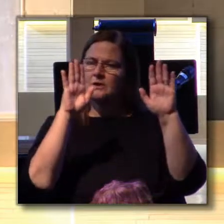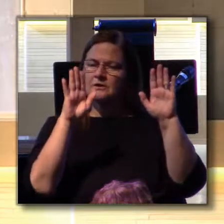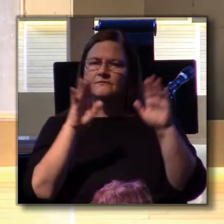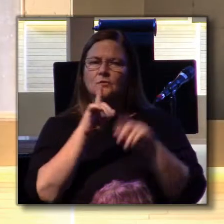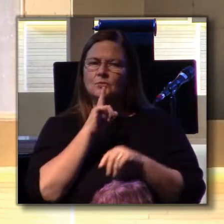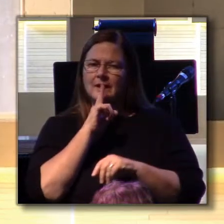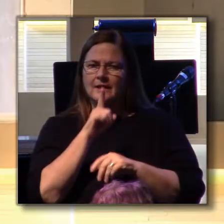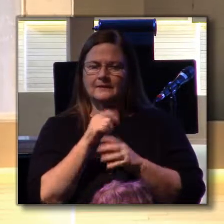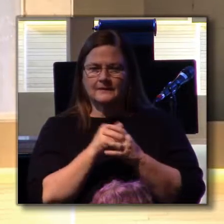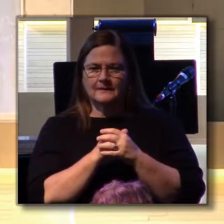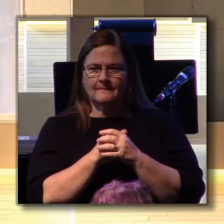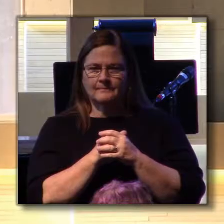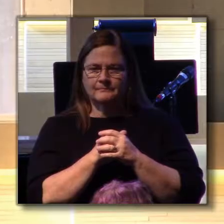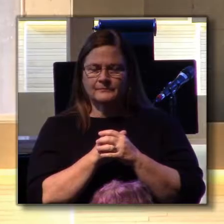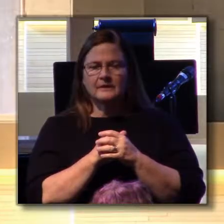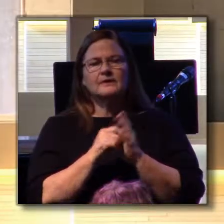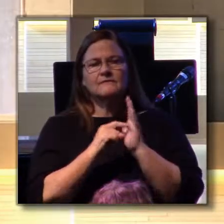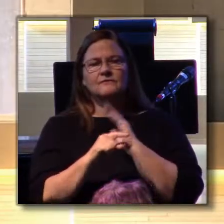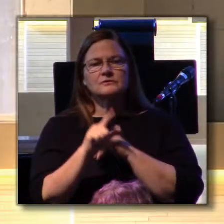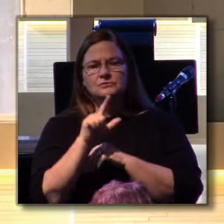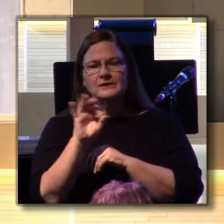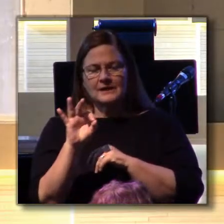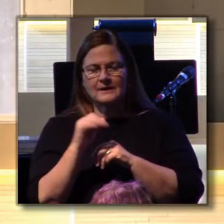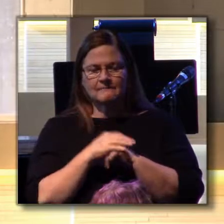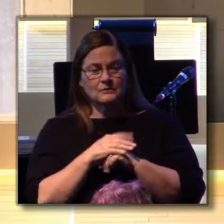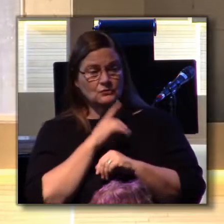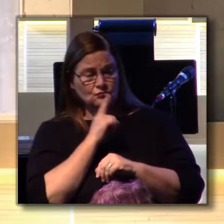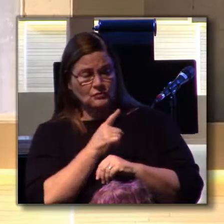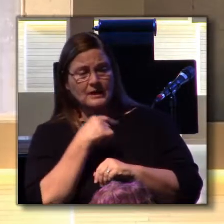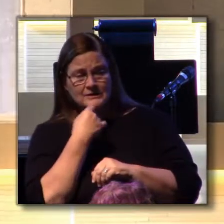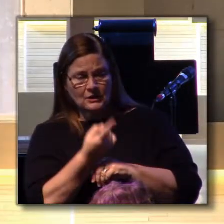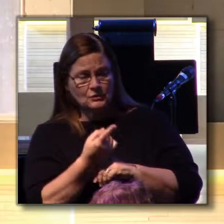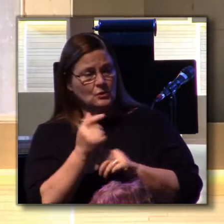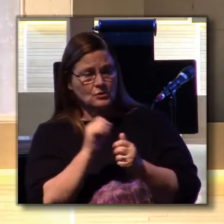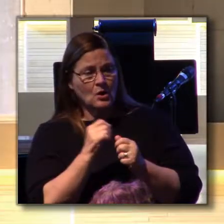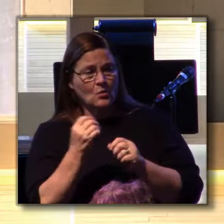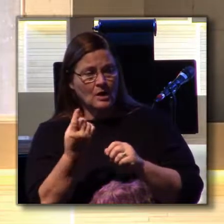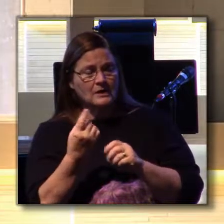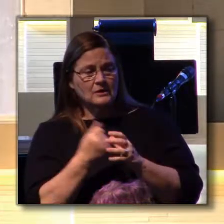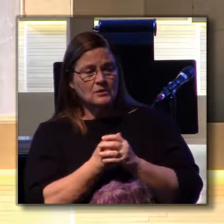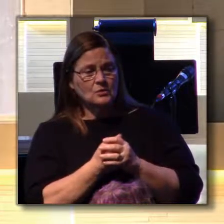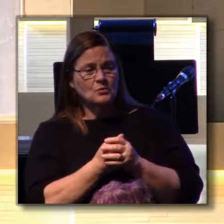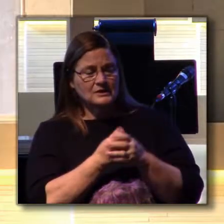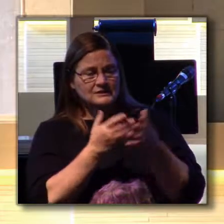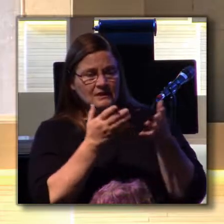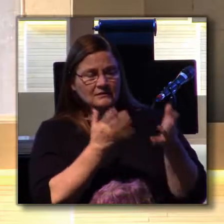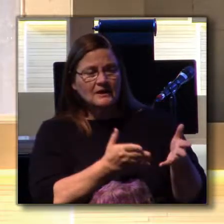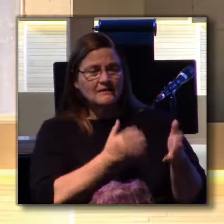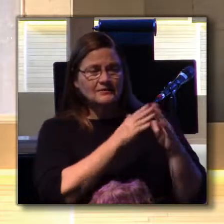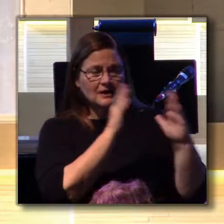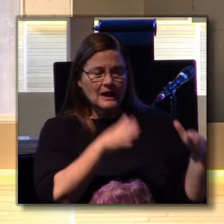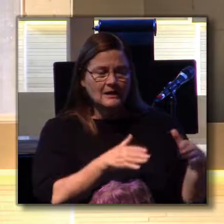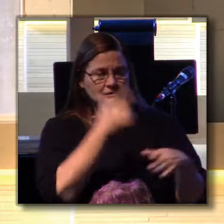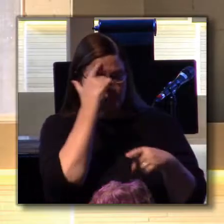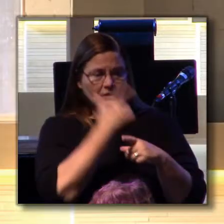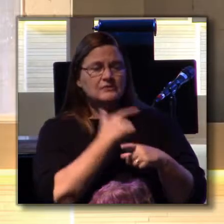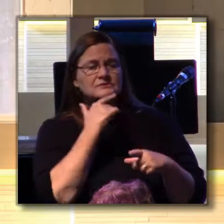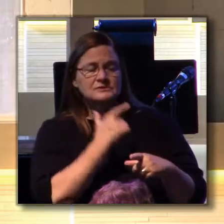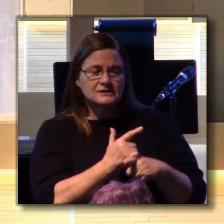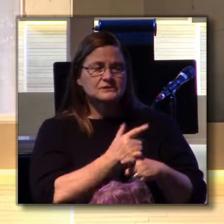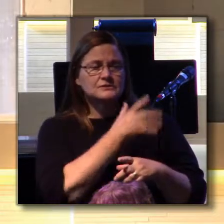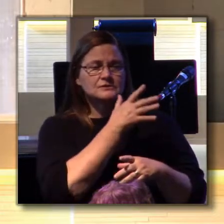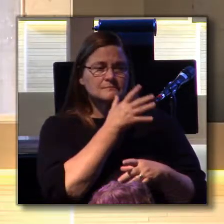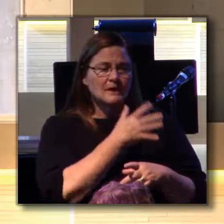He says in verse 29, truly I say to you, there is no one who has left house or brothers or sisters or mother or father or children or farm